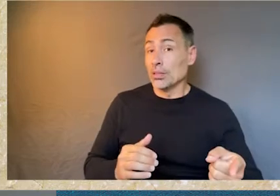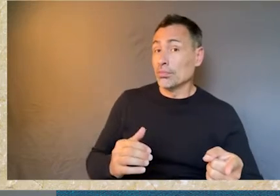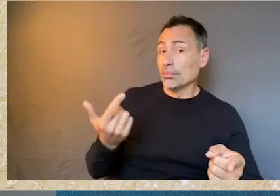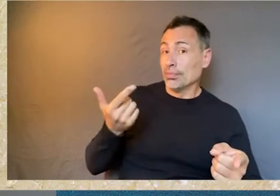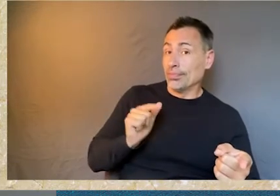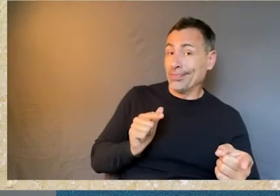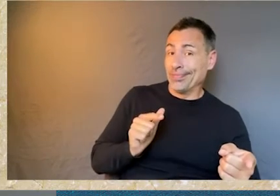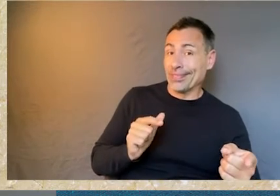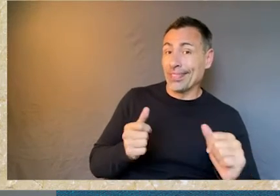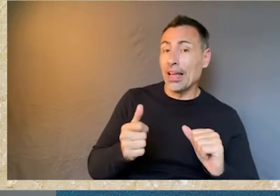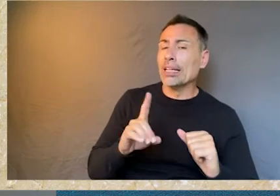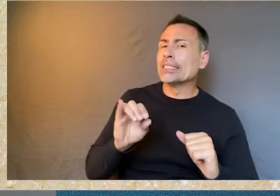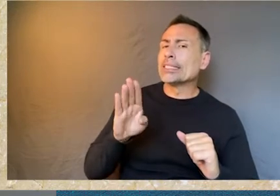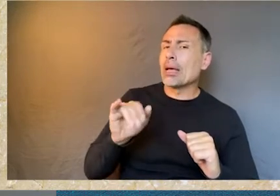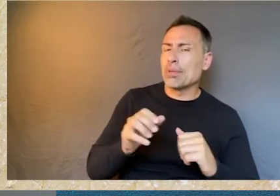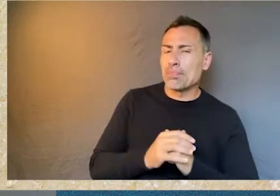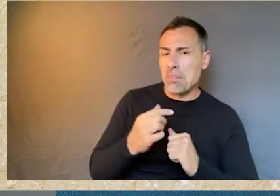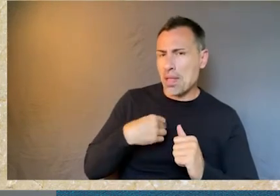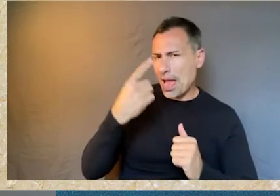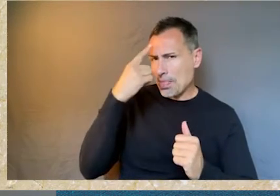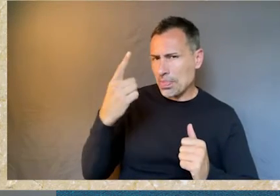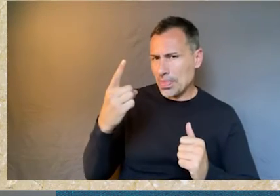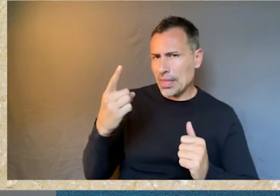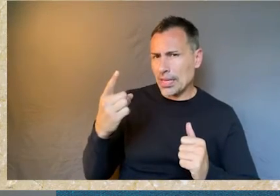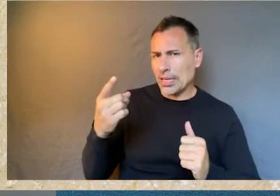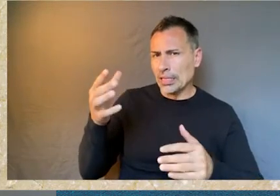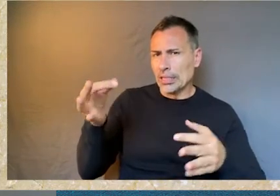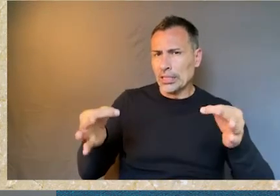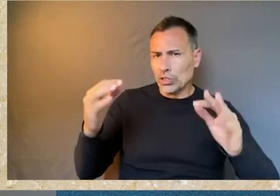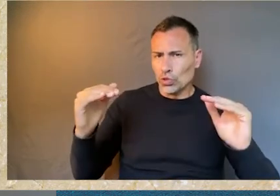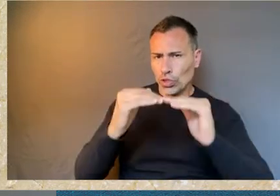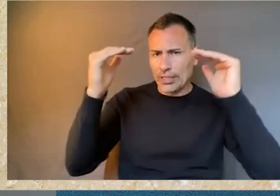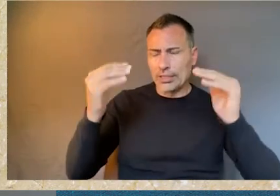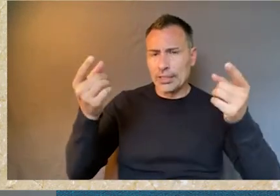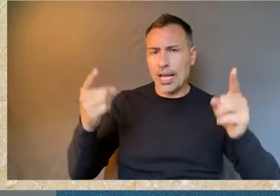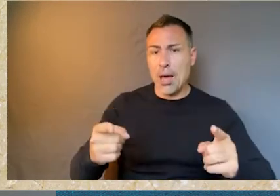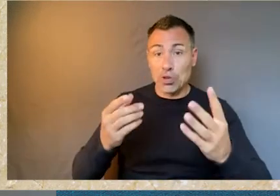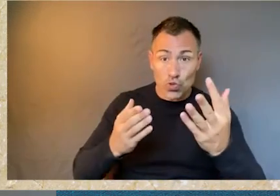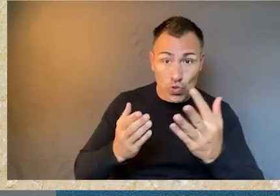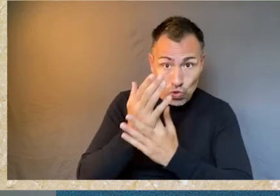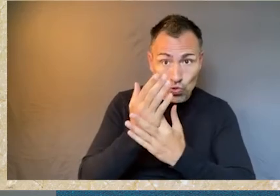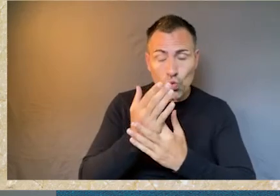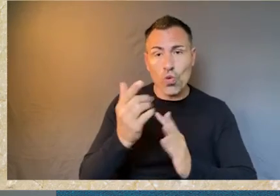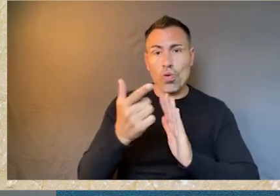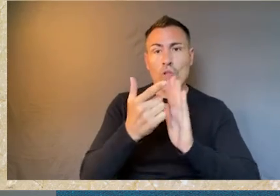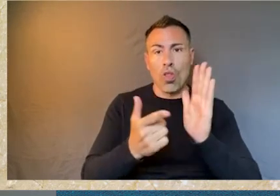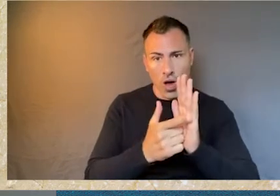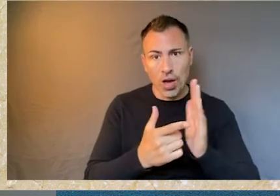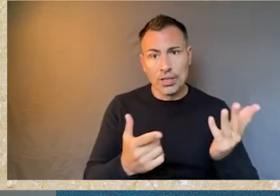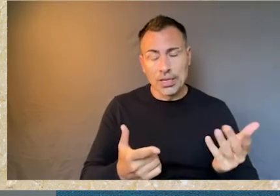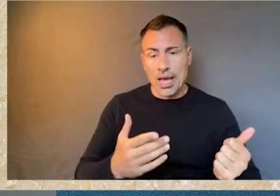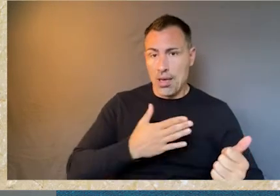the implementation of those laws and the interpretation of those laws, which my office is still fighting through the court